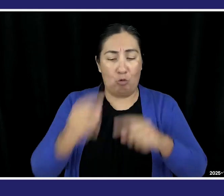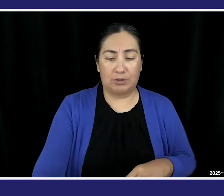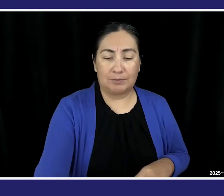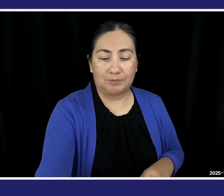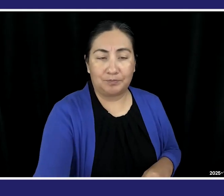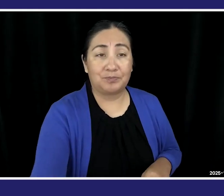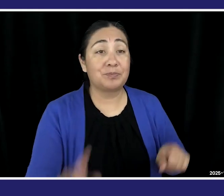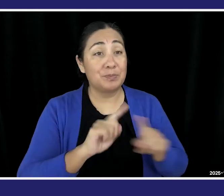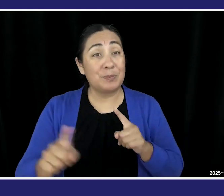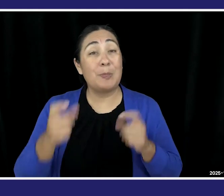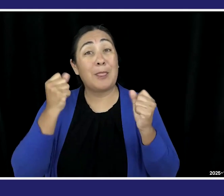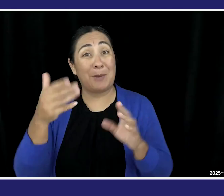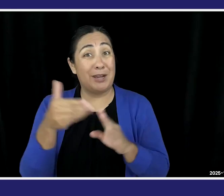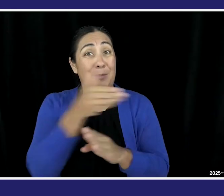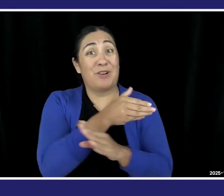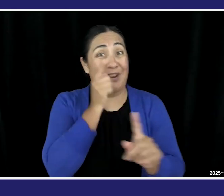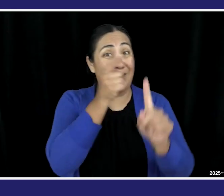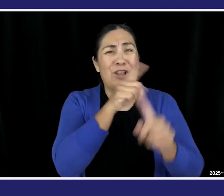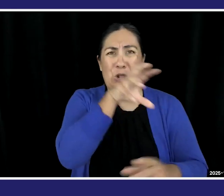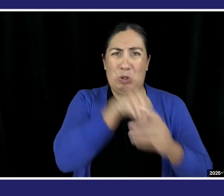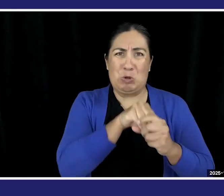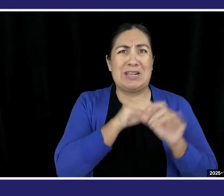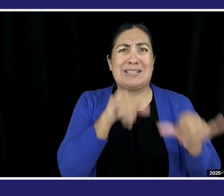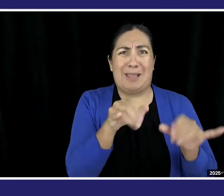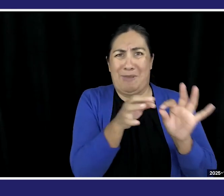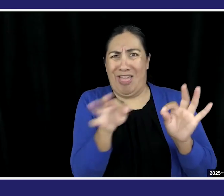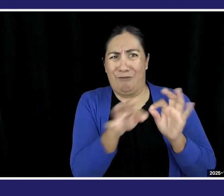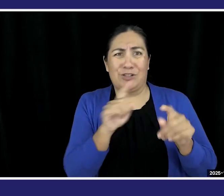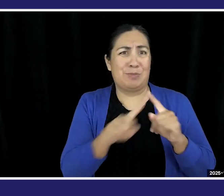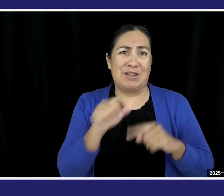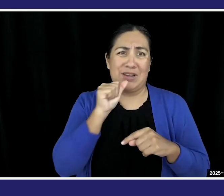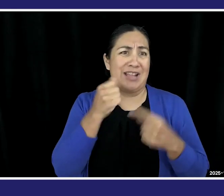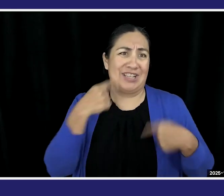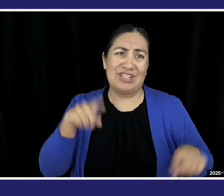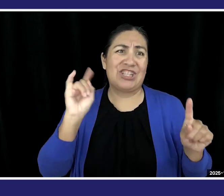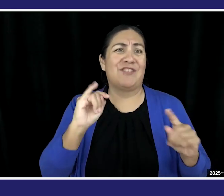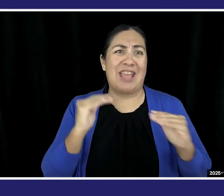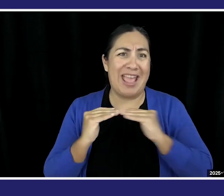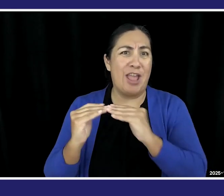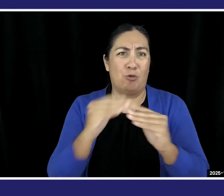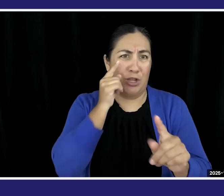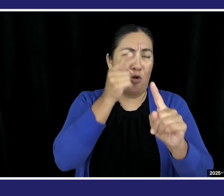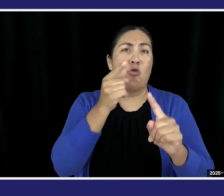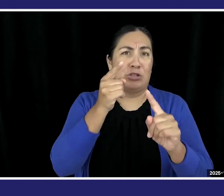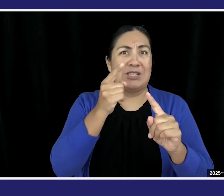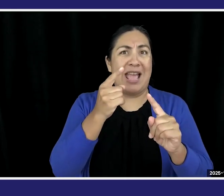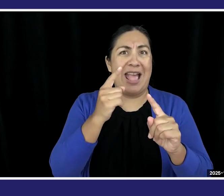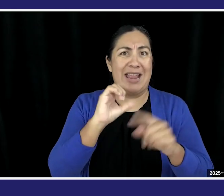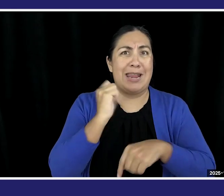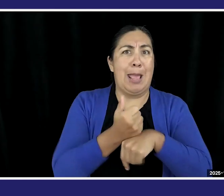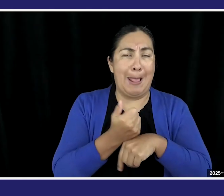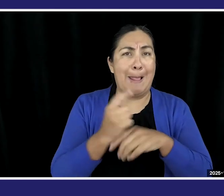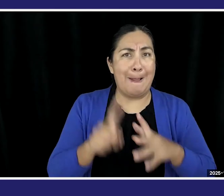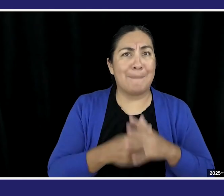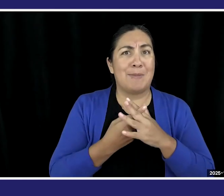initiatives have included similar language but have not achieved equity goals in implementation. So I want to put a question on the